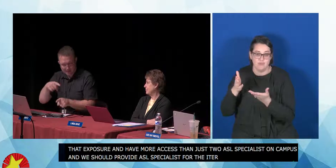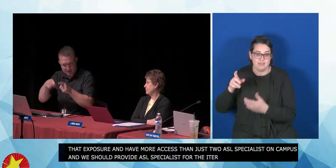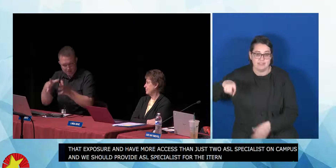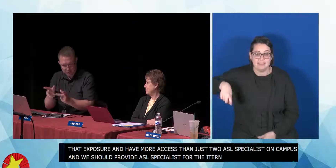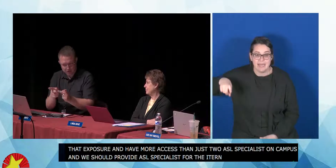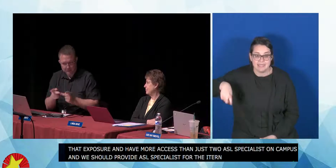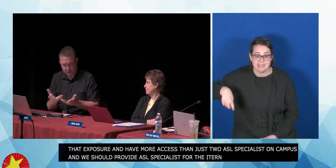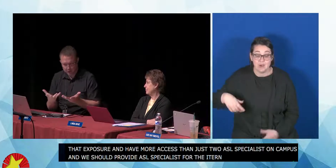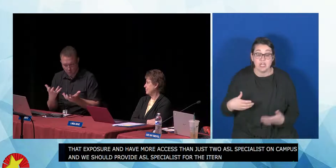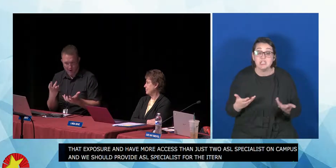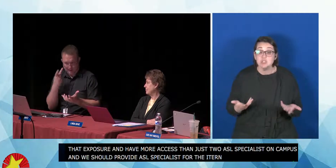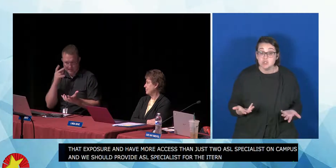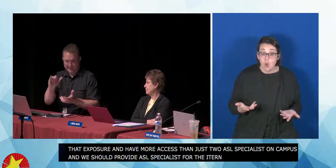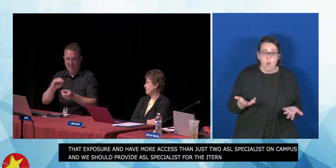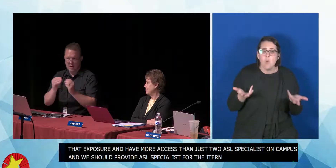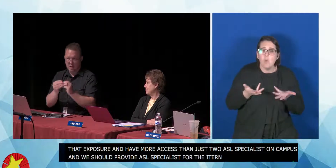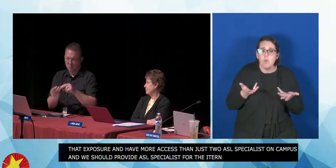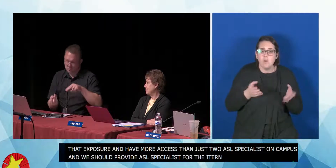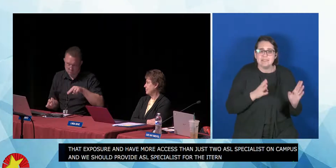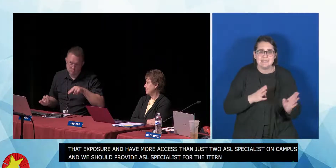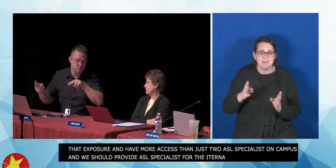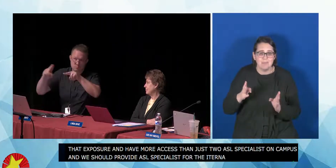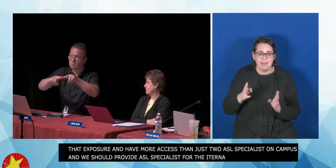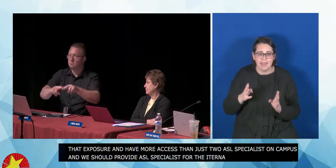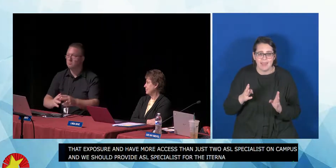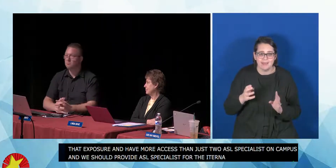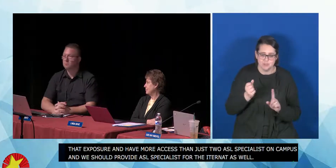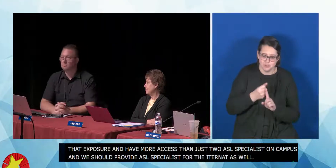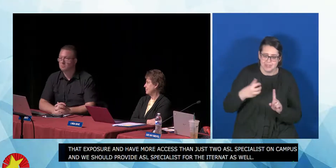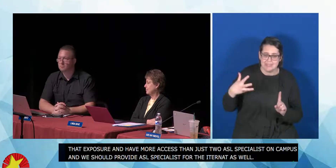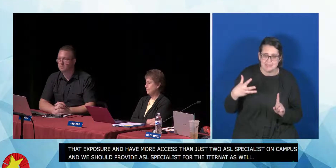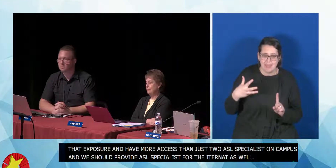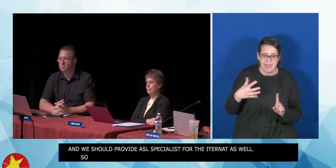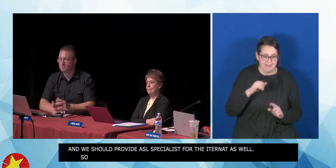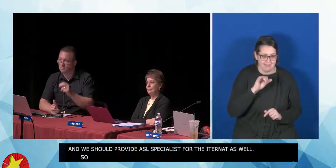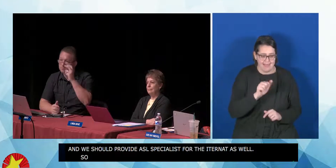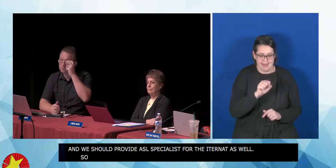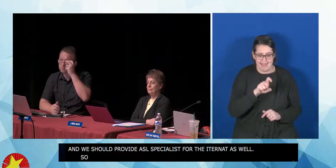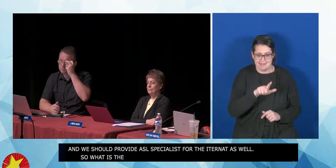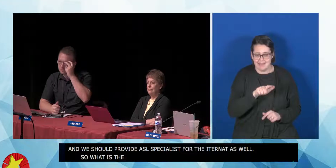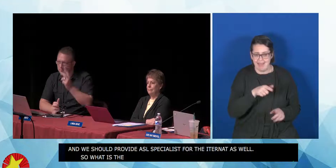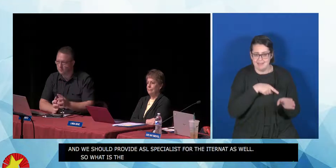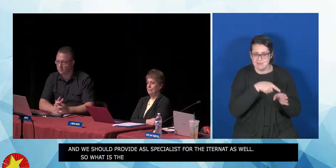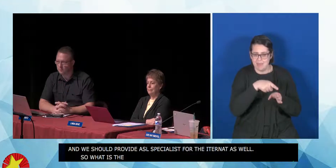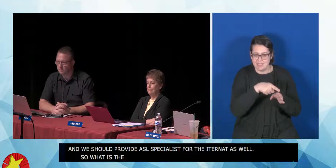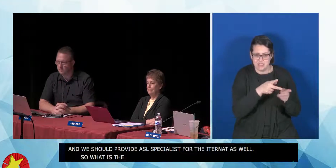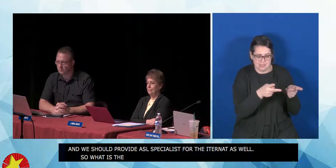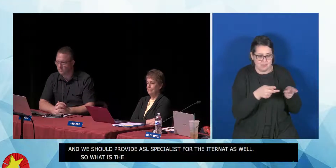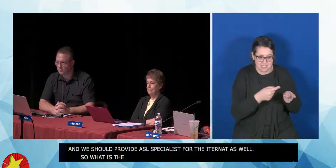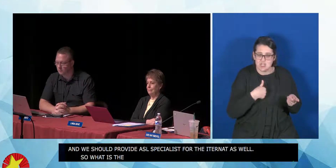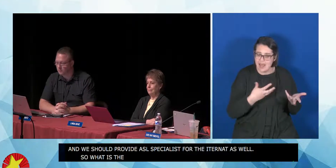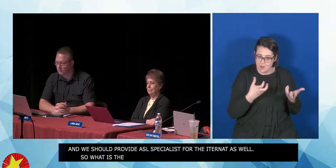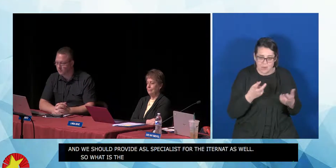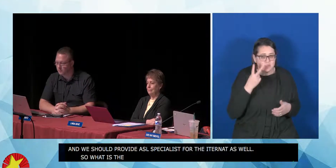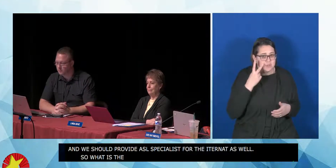what is the plan to expand the ASL specialist positions? Because I would like to see that number